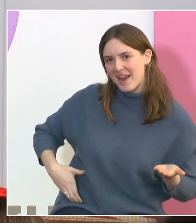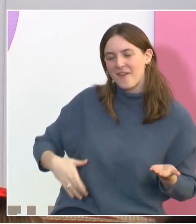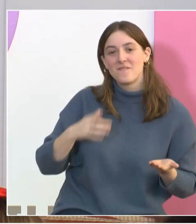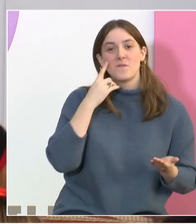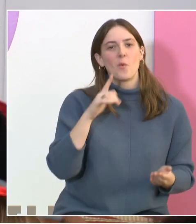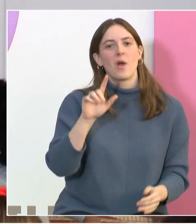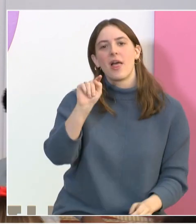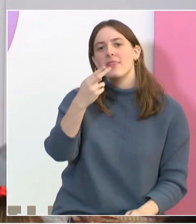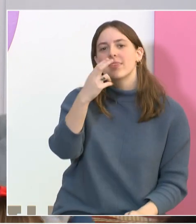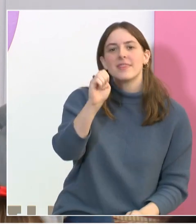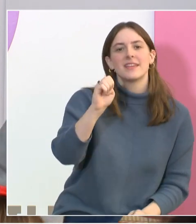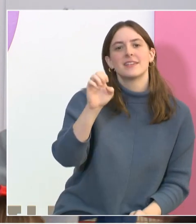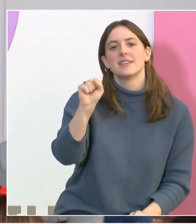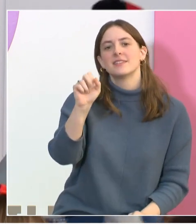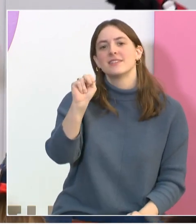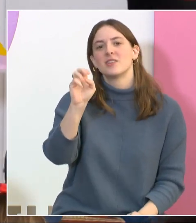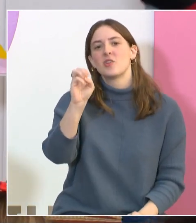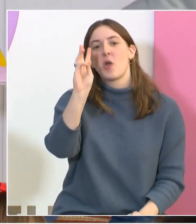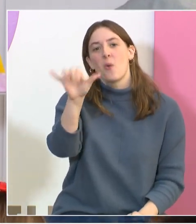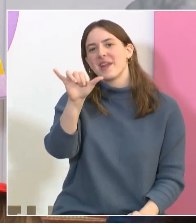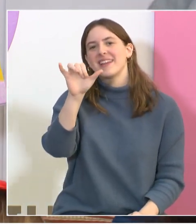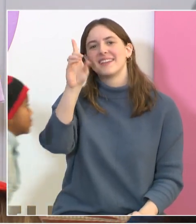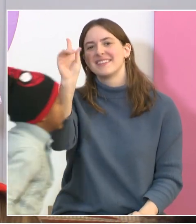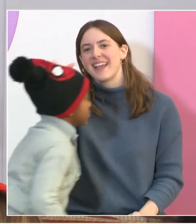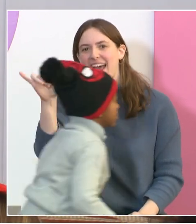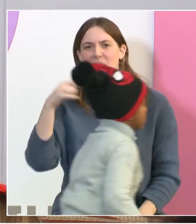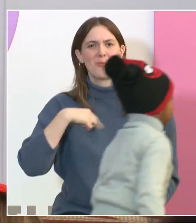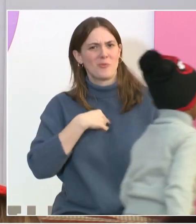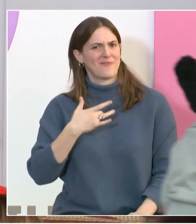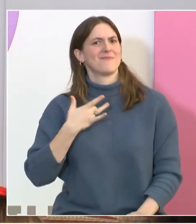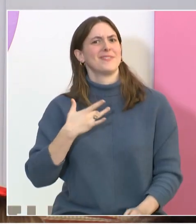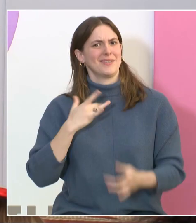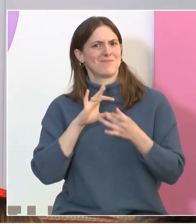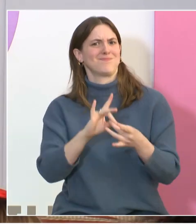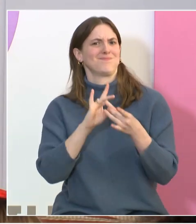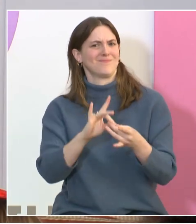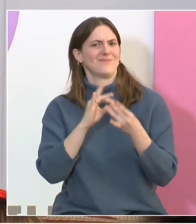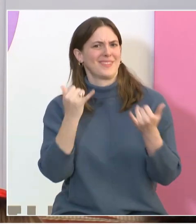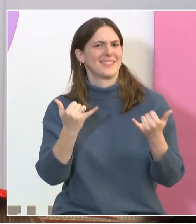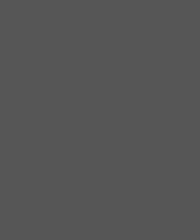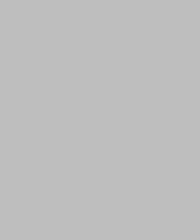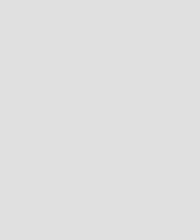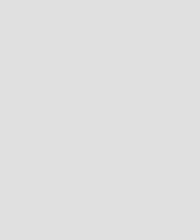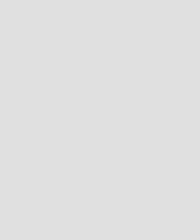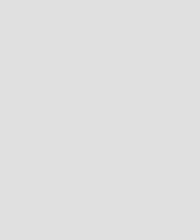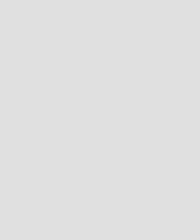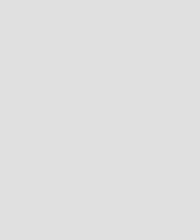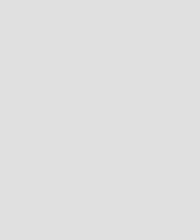A very relatable book this Sunday morning. Absolutely. Thank you, everybody.